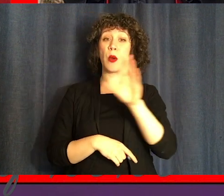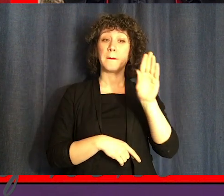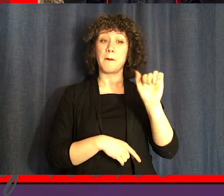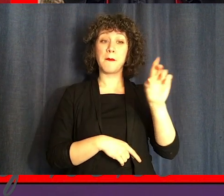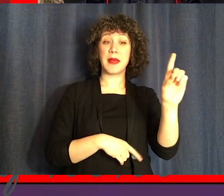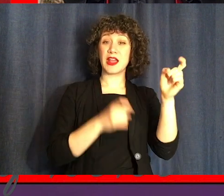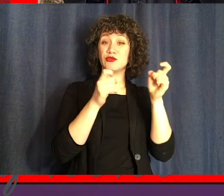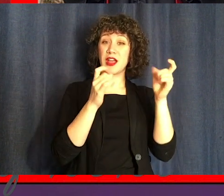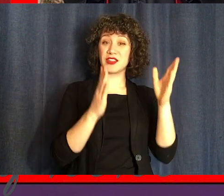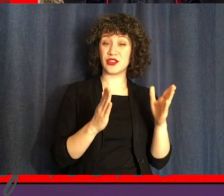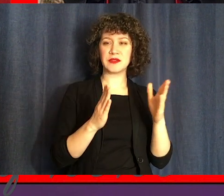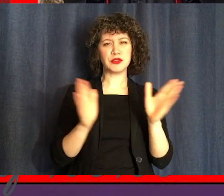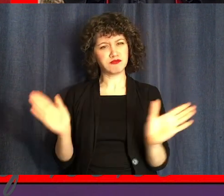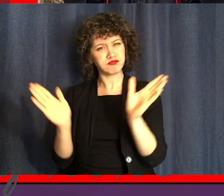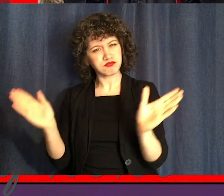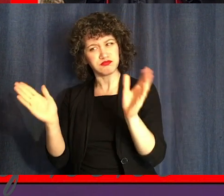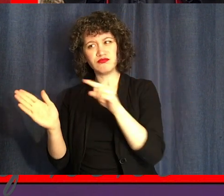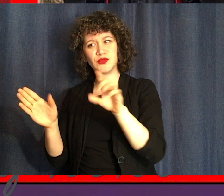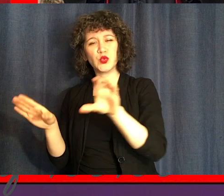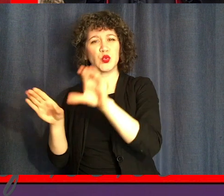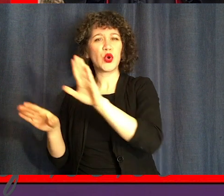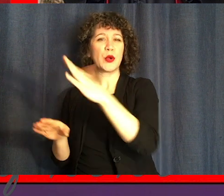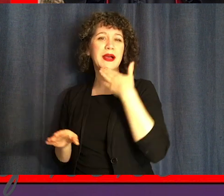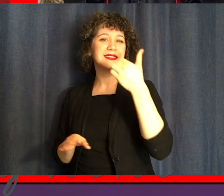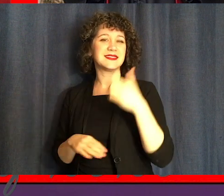for pushing her to do her best.